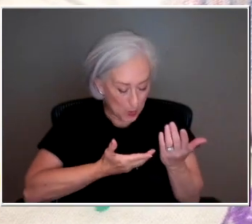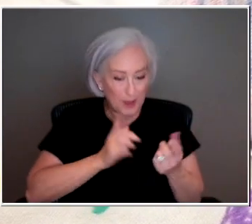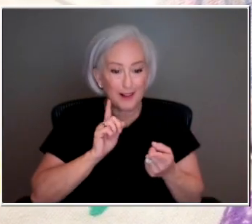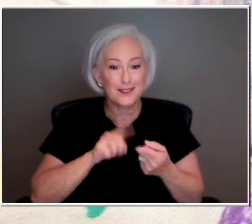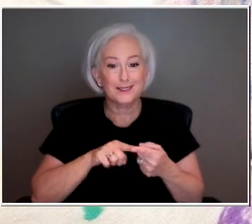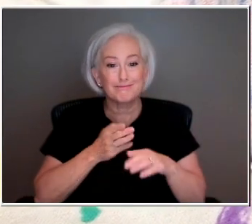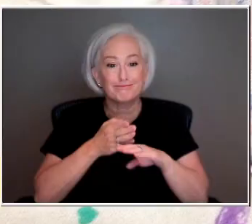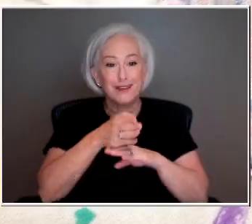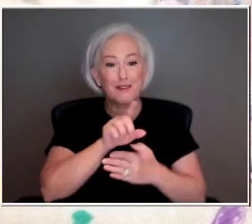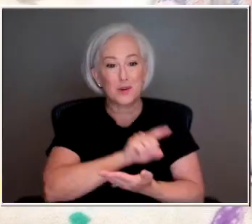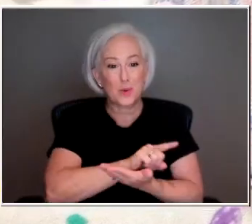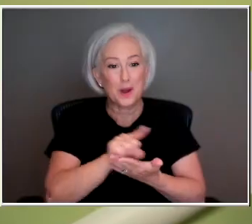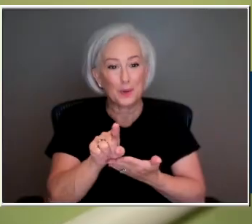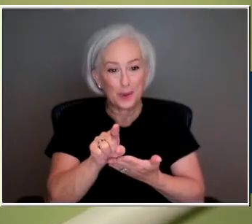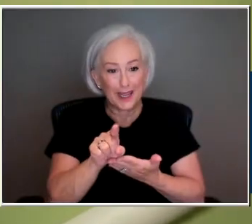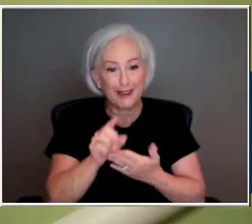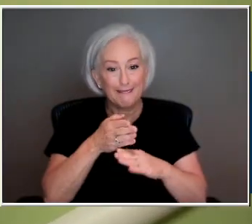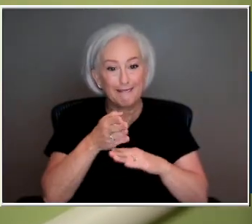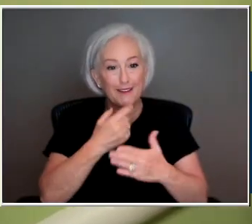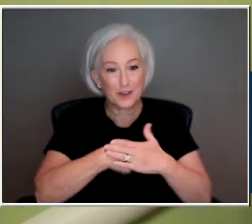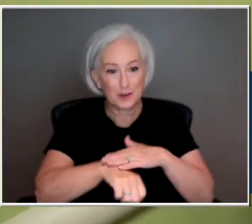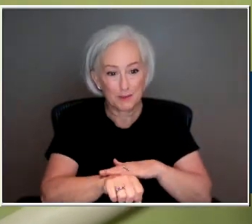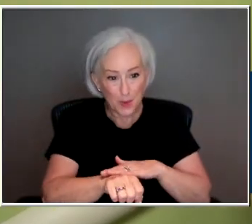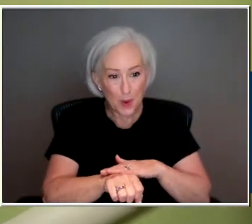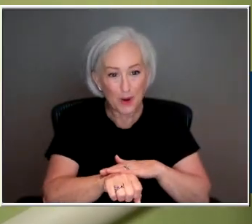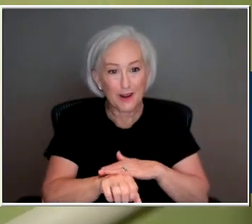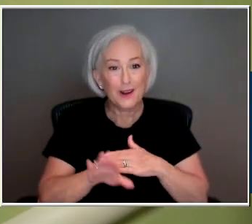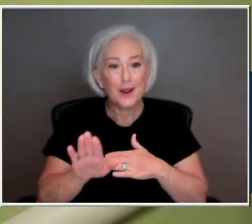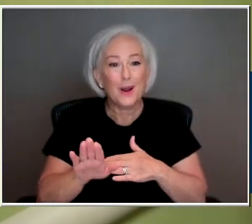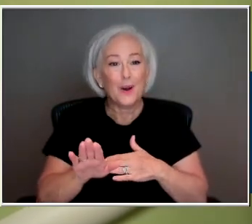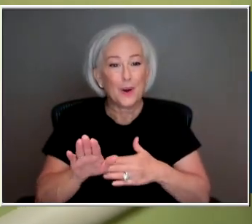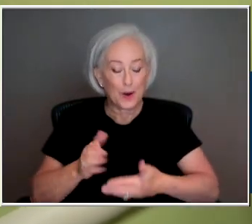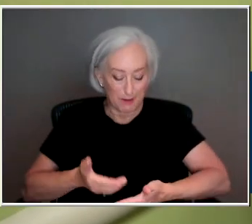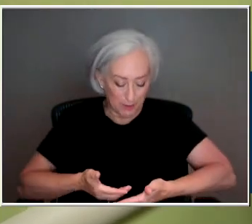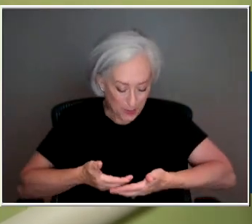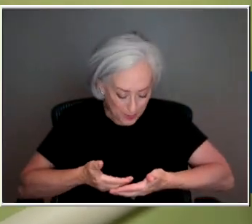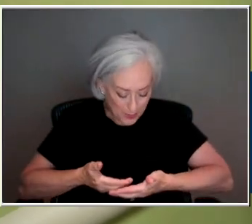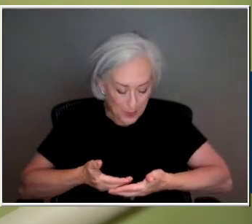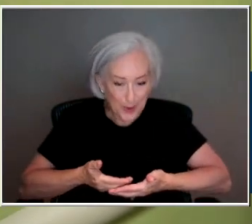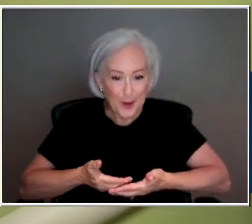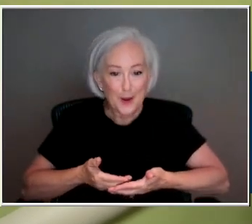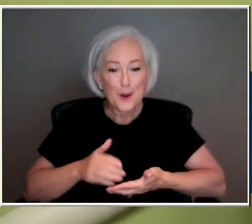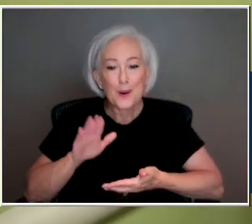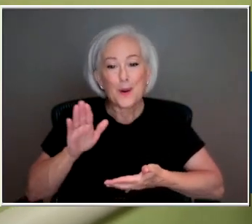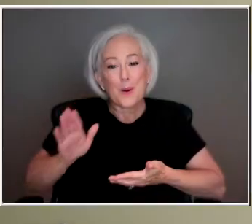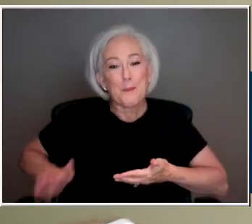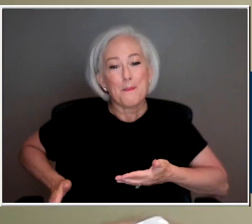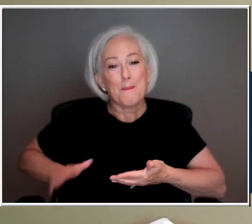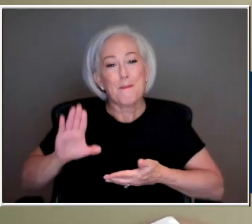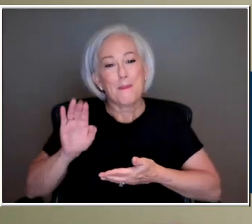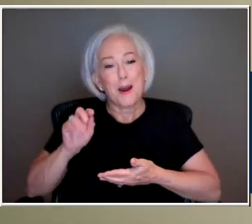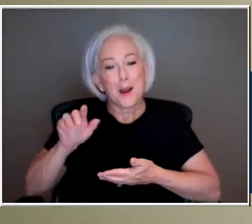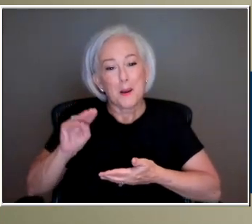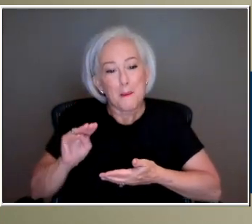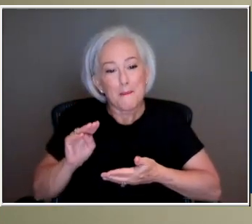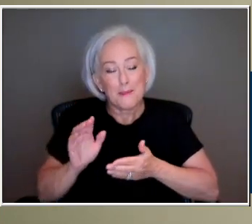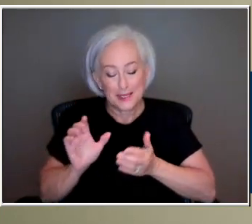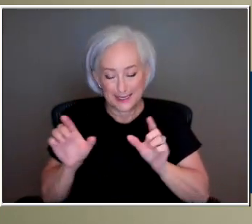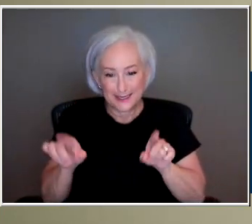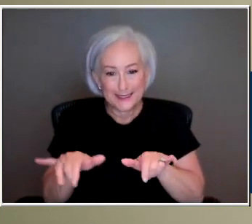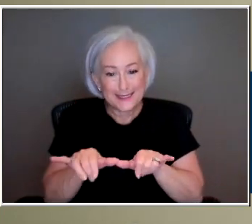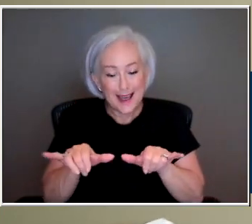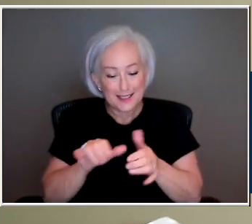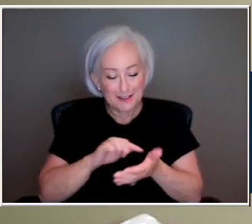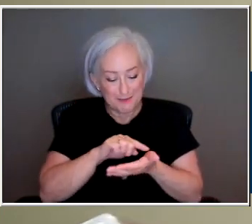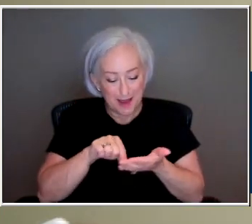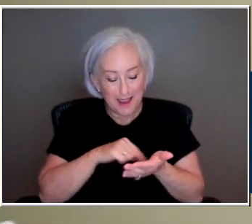bottom didn't even feel my palm of my hand. Now she makes my arms tired holding her, so that's a good feeling. The greatest part, I think, at this point is just seeing